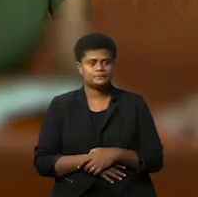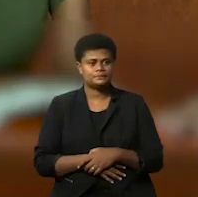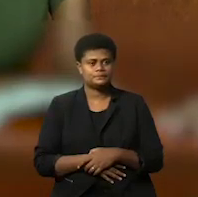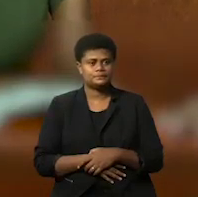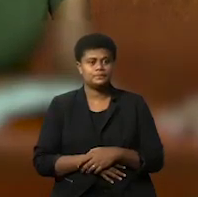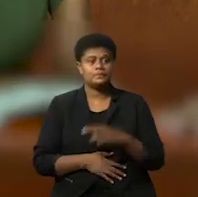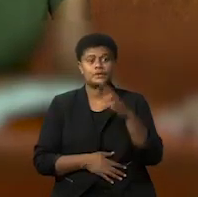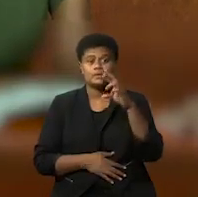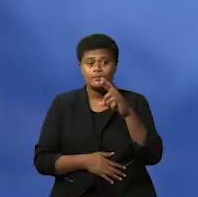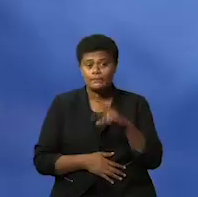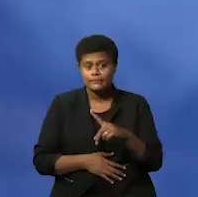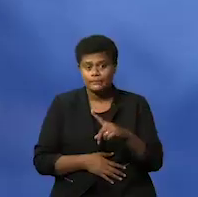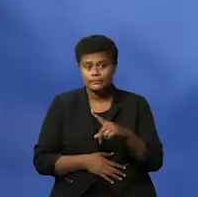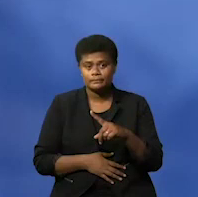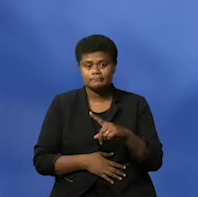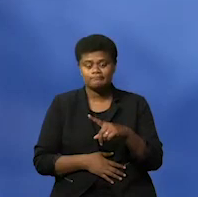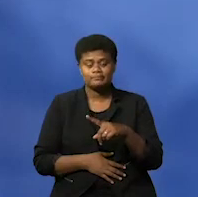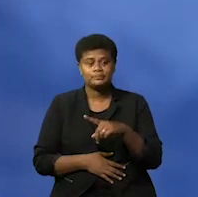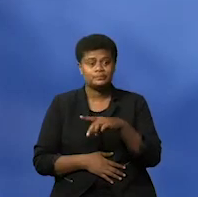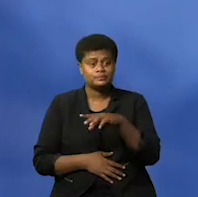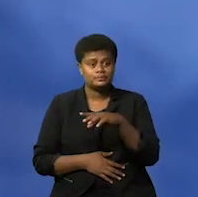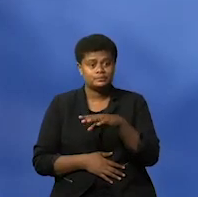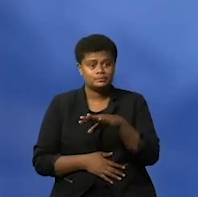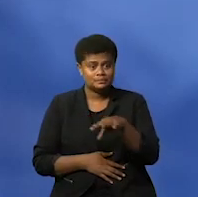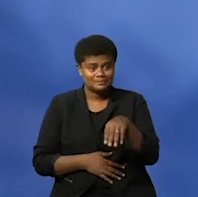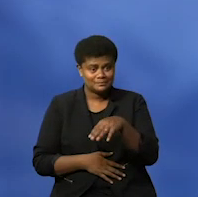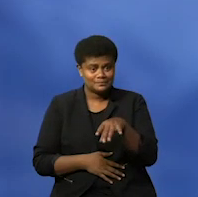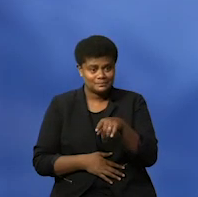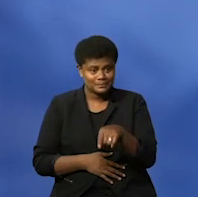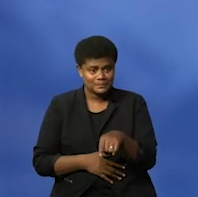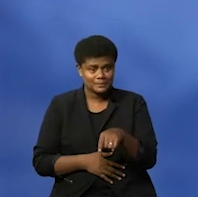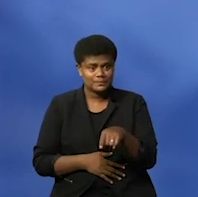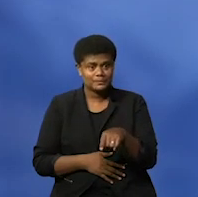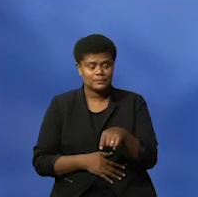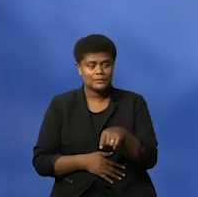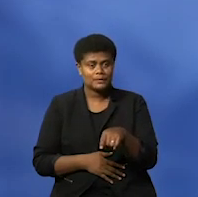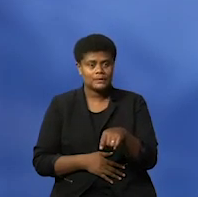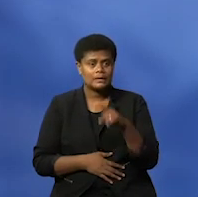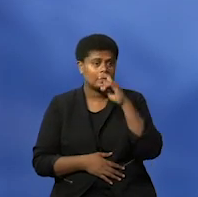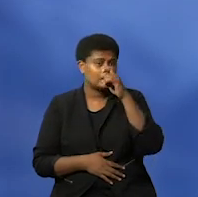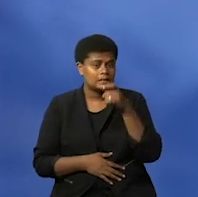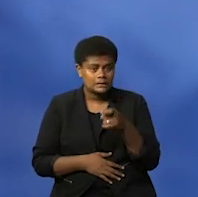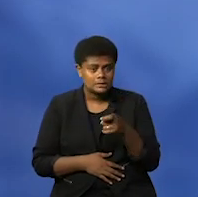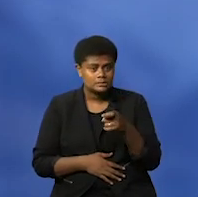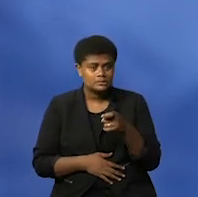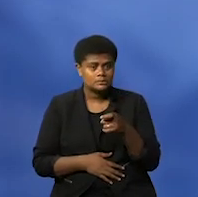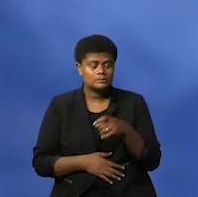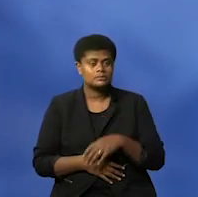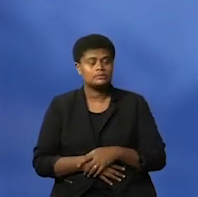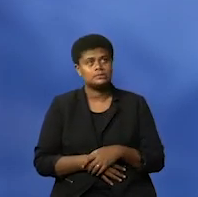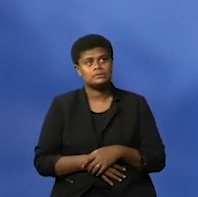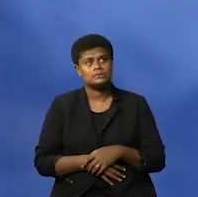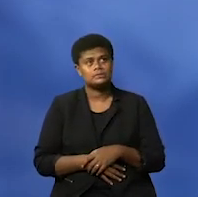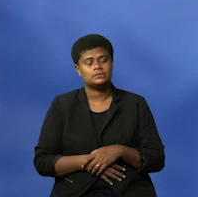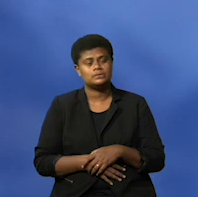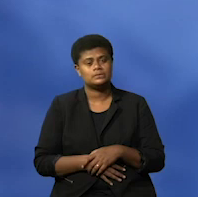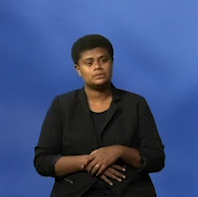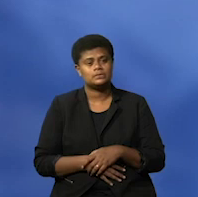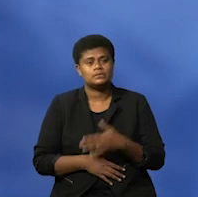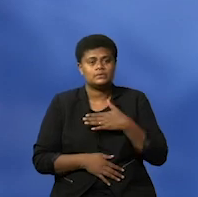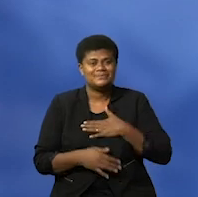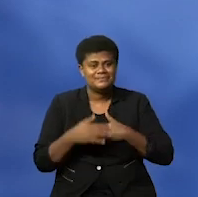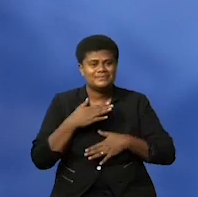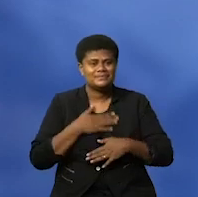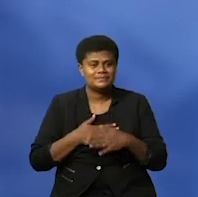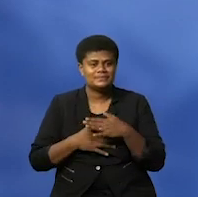New King James Version. It says, "For they could not endure what was commanded, and if so much as a